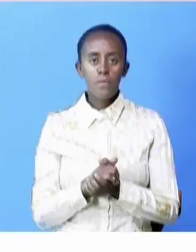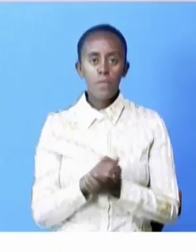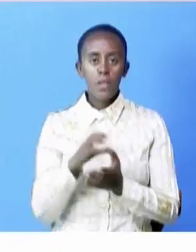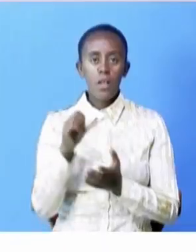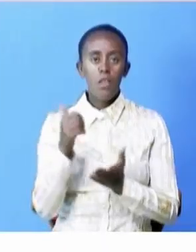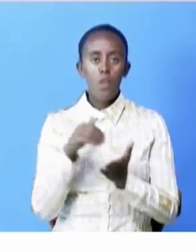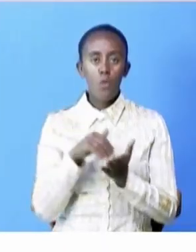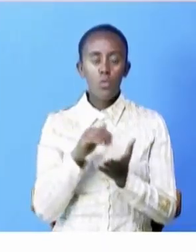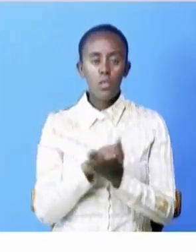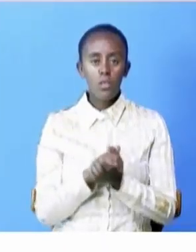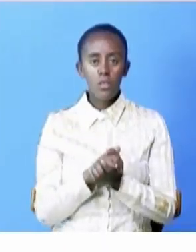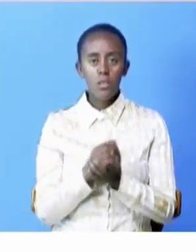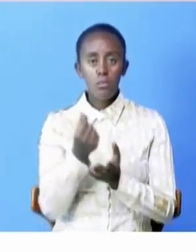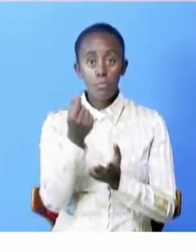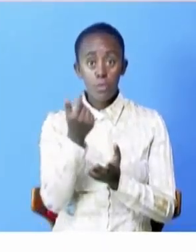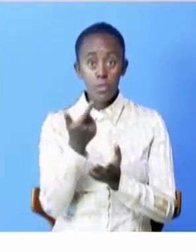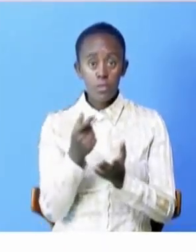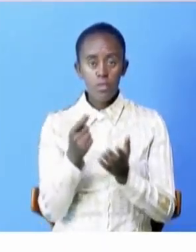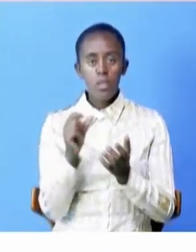10,000 birr